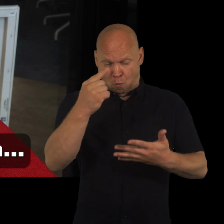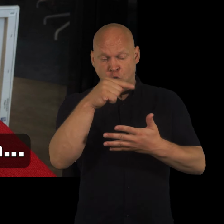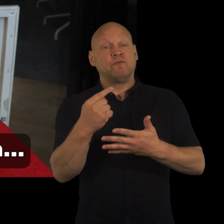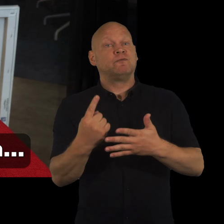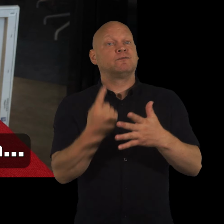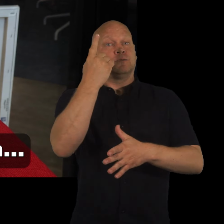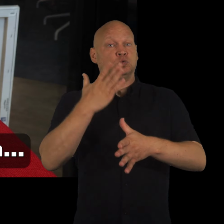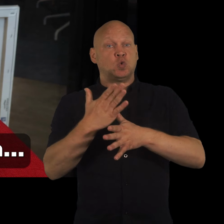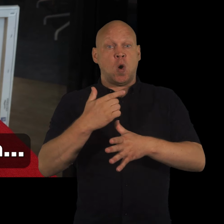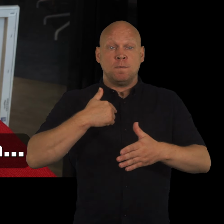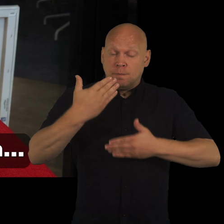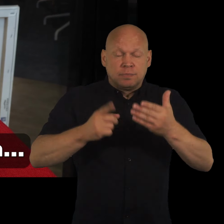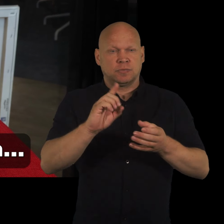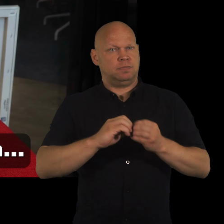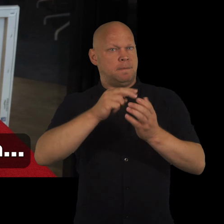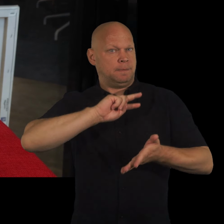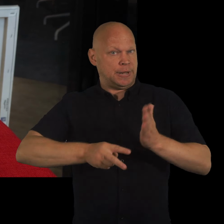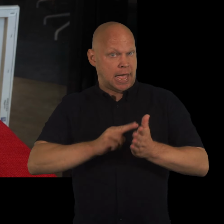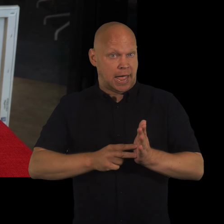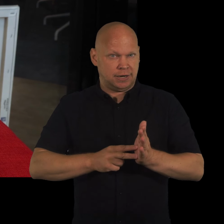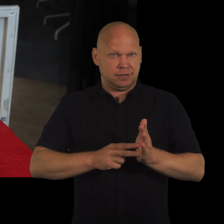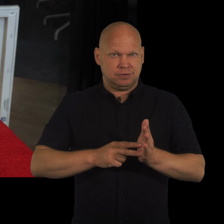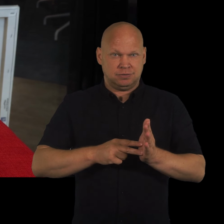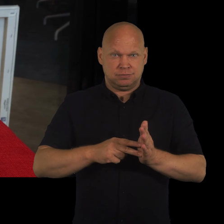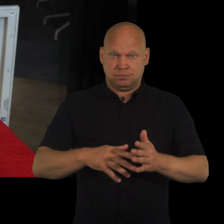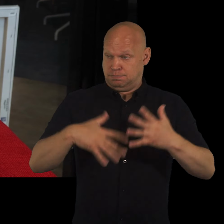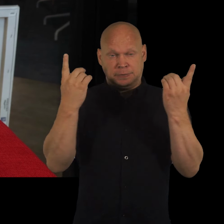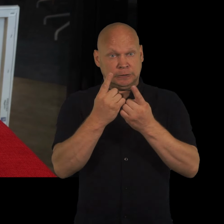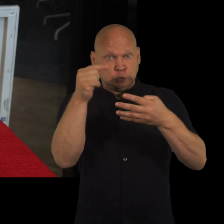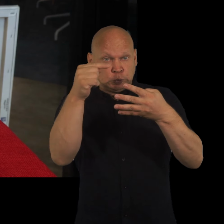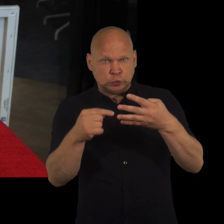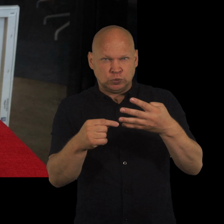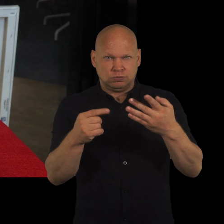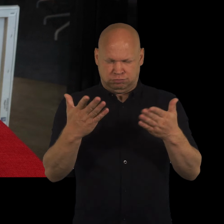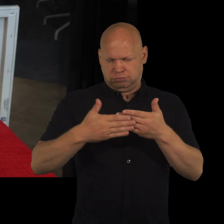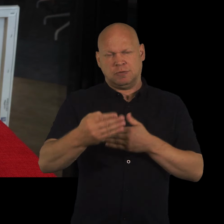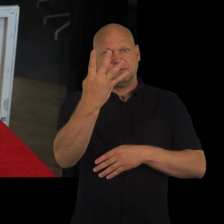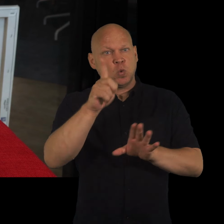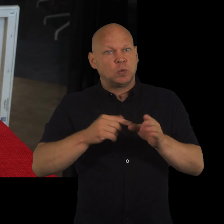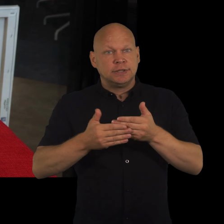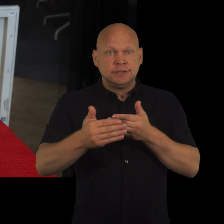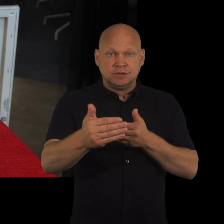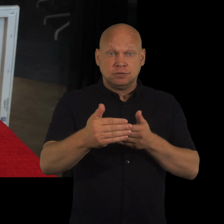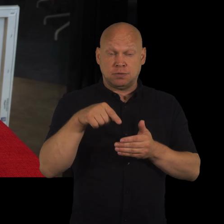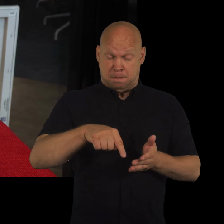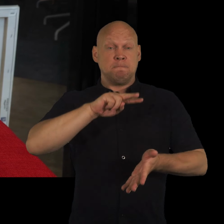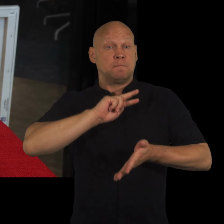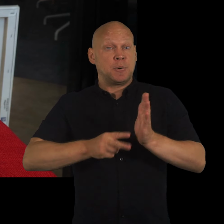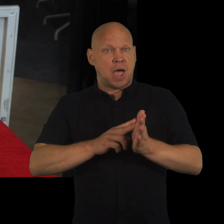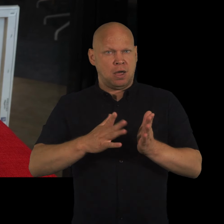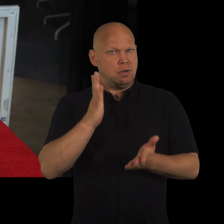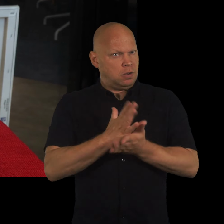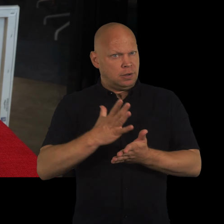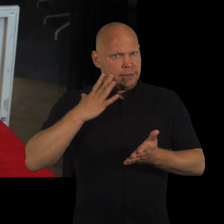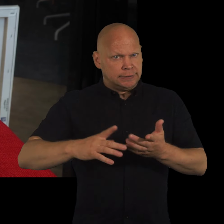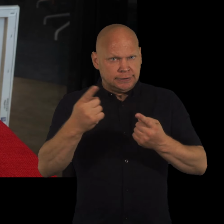of the first jobs I'll be doing is creating a plan for what big issues I will work on over the next 4 years. This plan absolutely